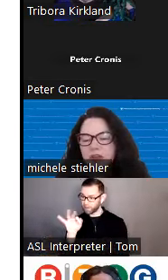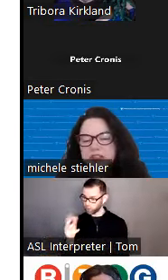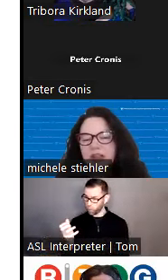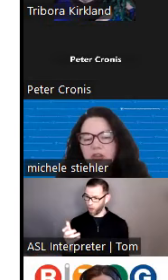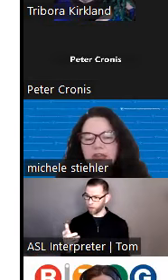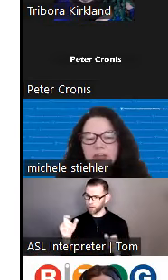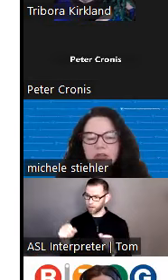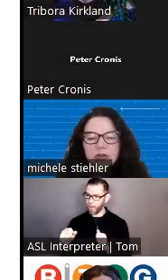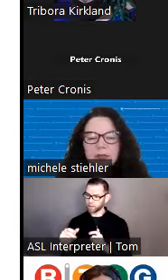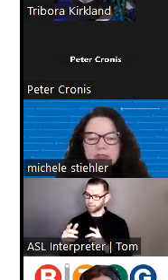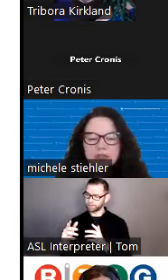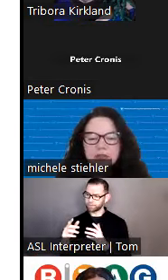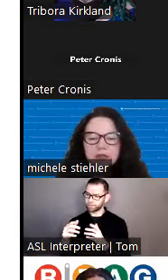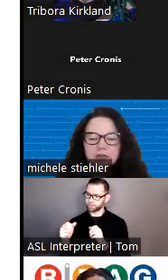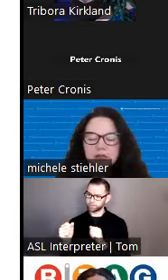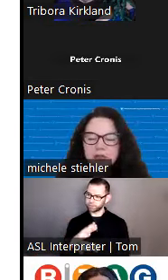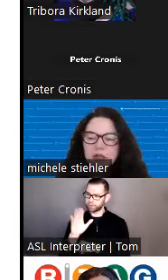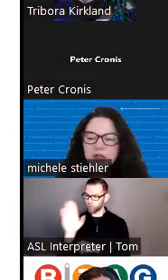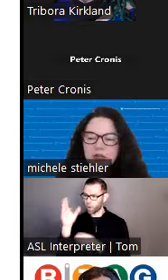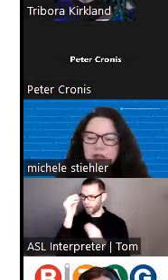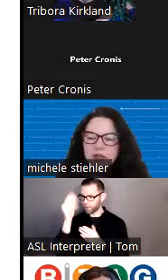can take a look at your trips